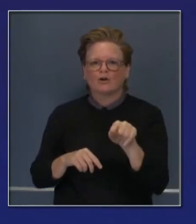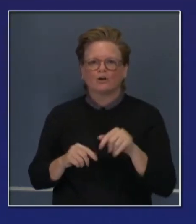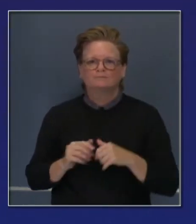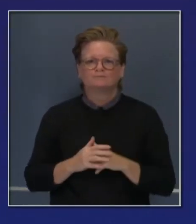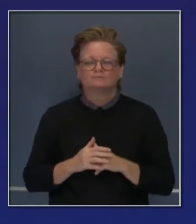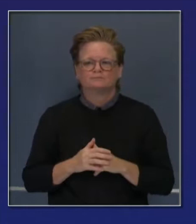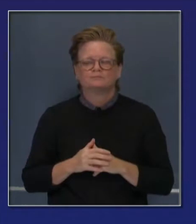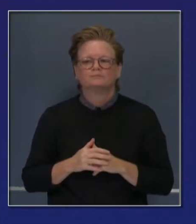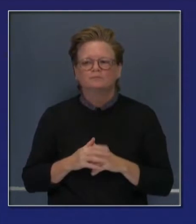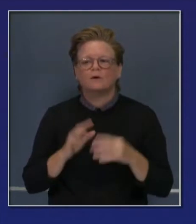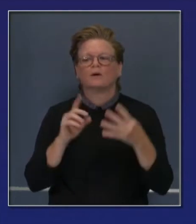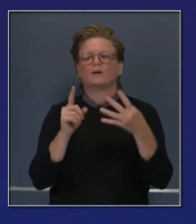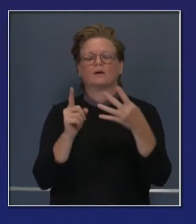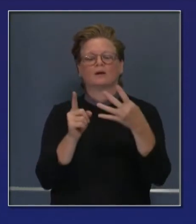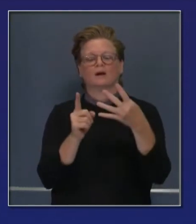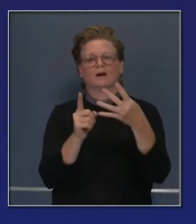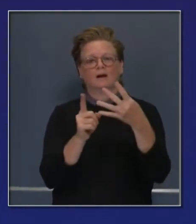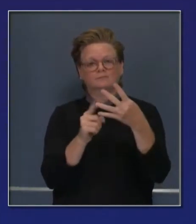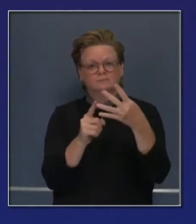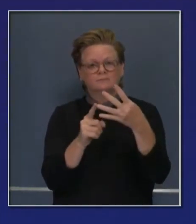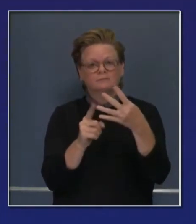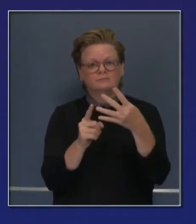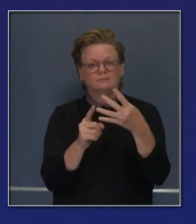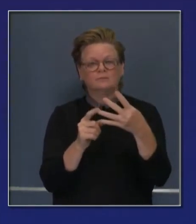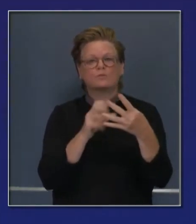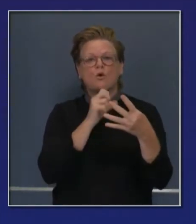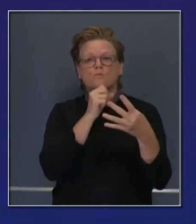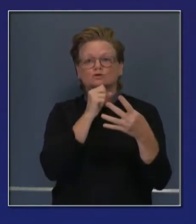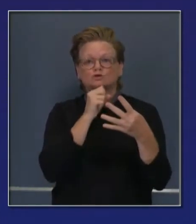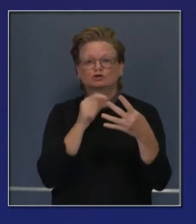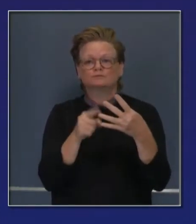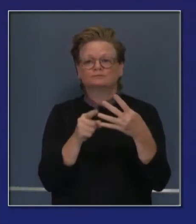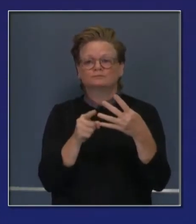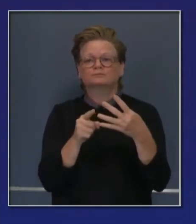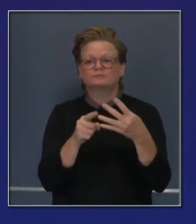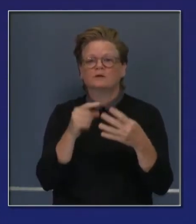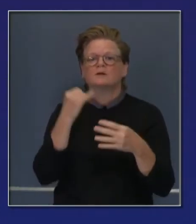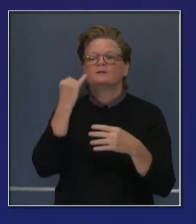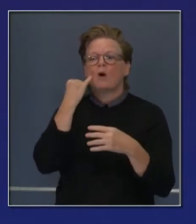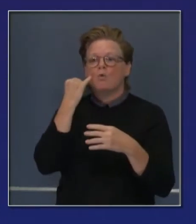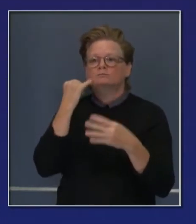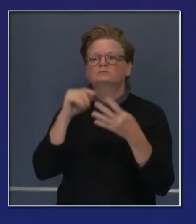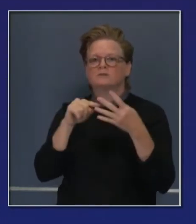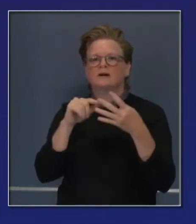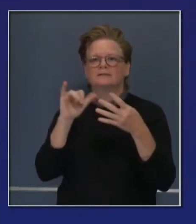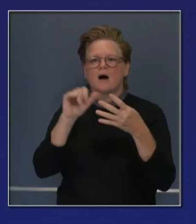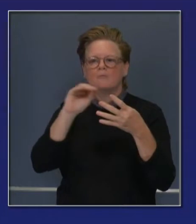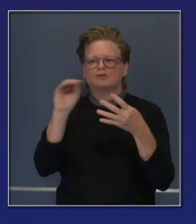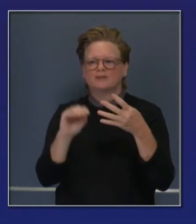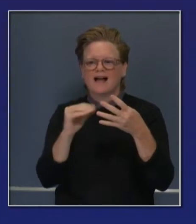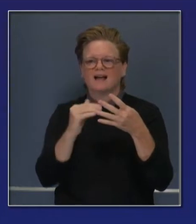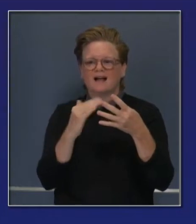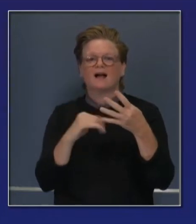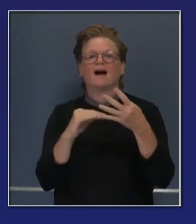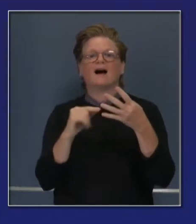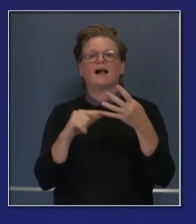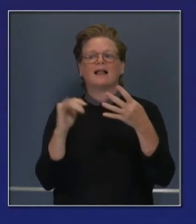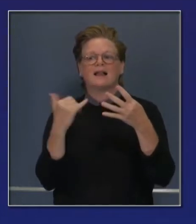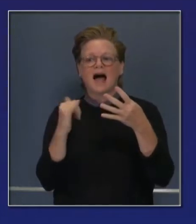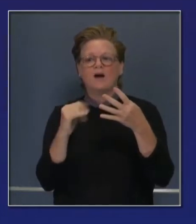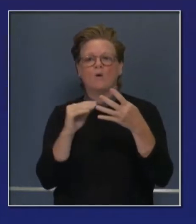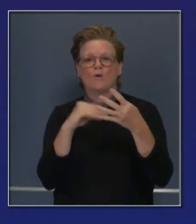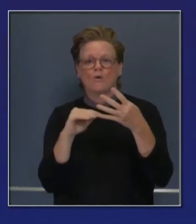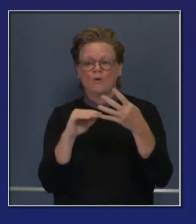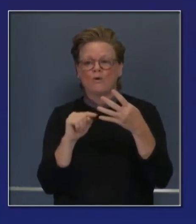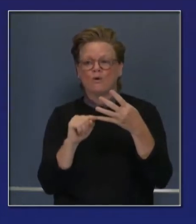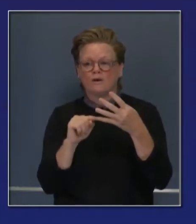limit goes up to 50%, and then tier 4, open indoors with those ongoing modifications. What are those